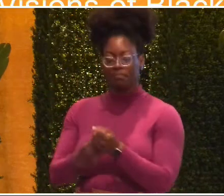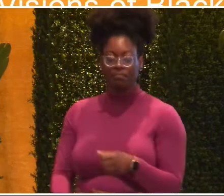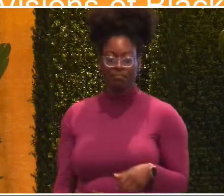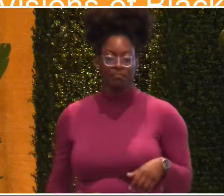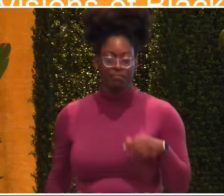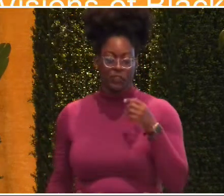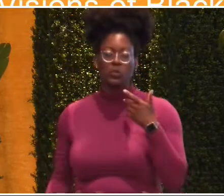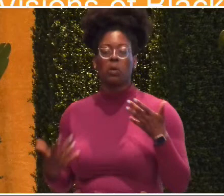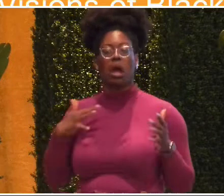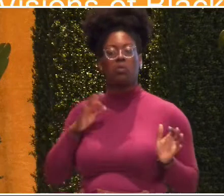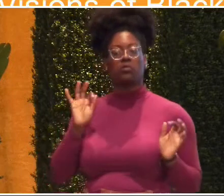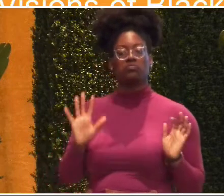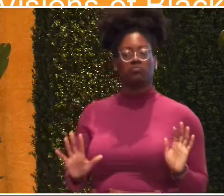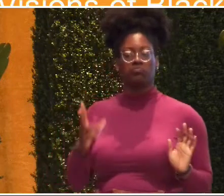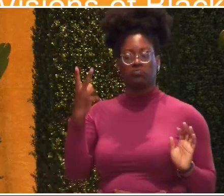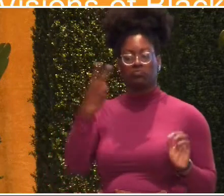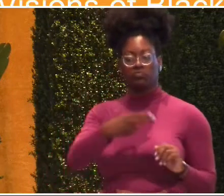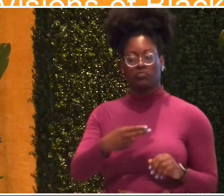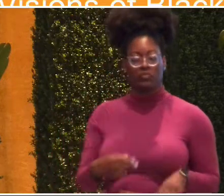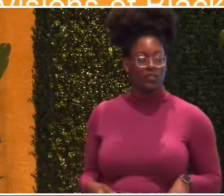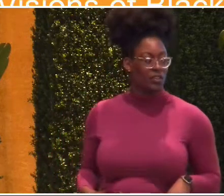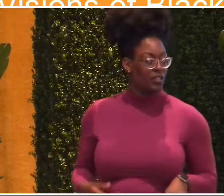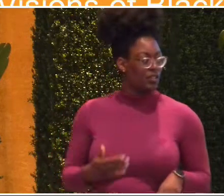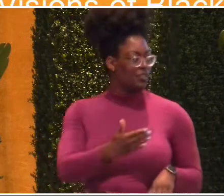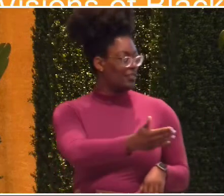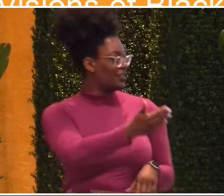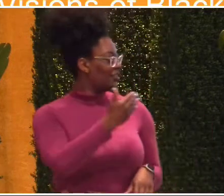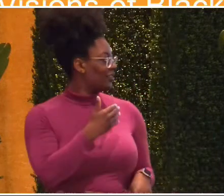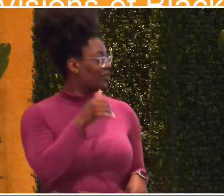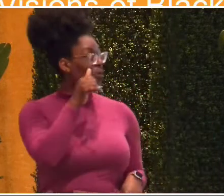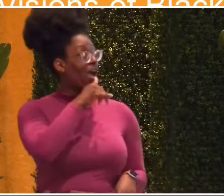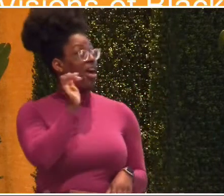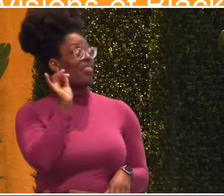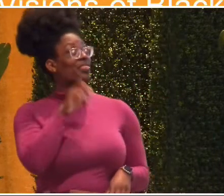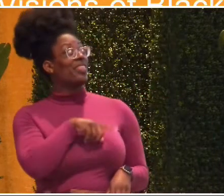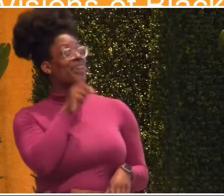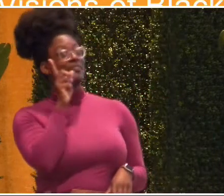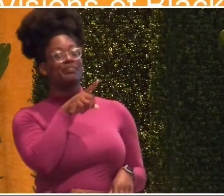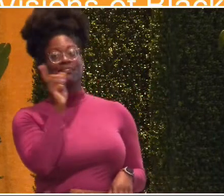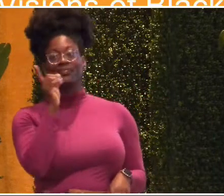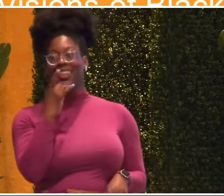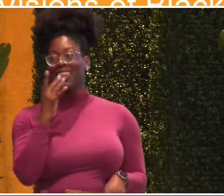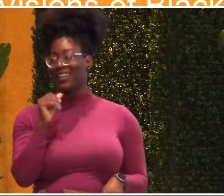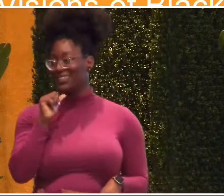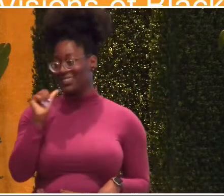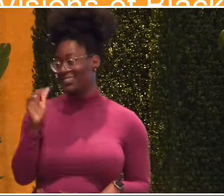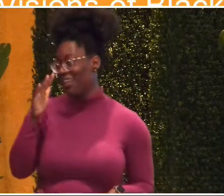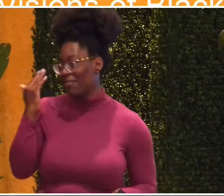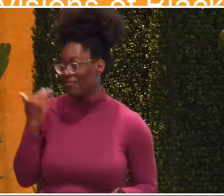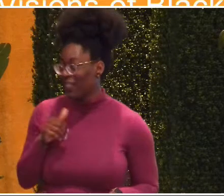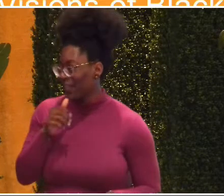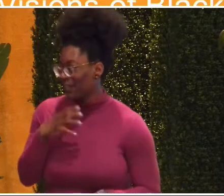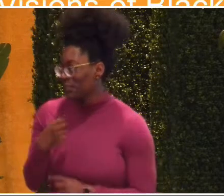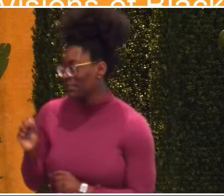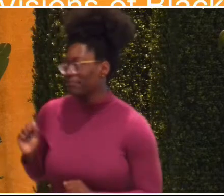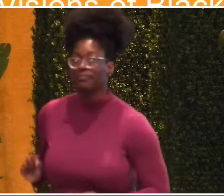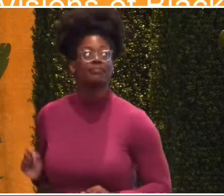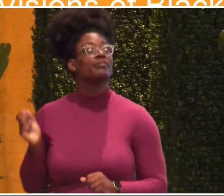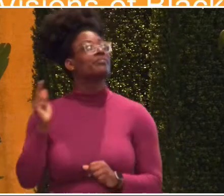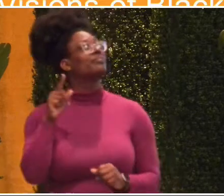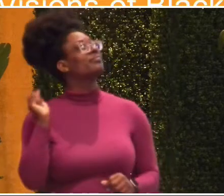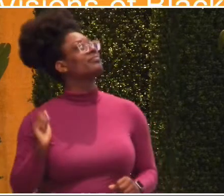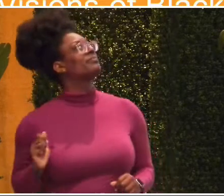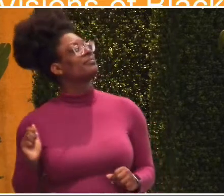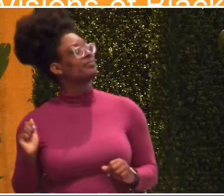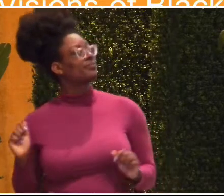Wow. This is not Black feminism. This light up here. Not the robot light. It was Can we be careful with the